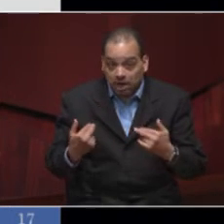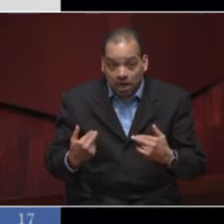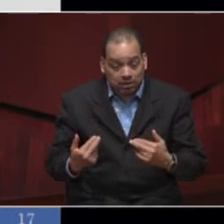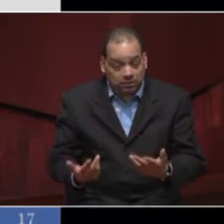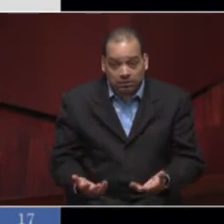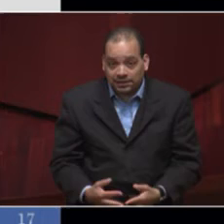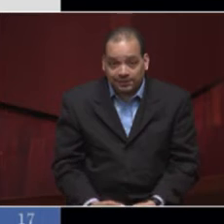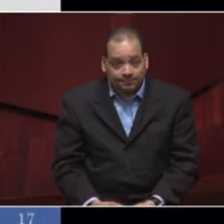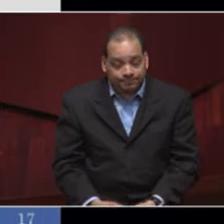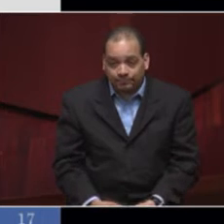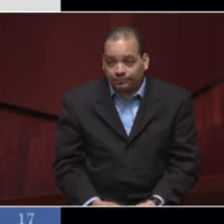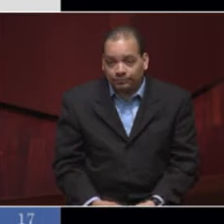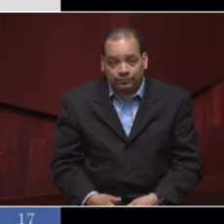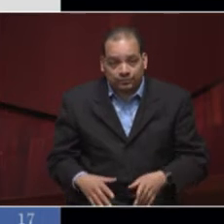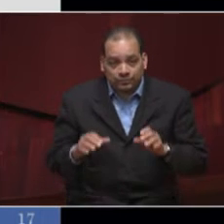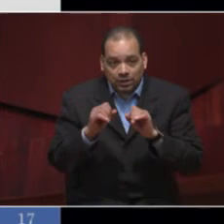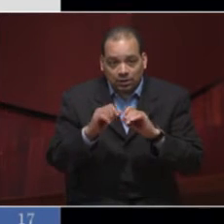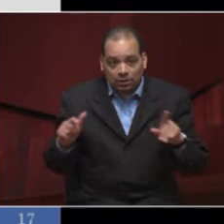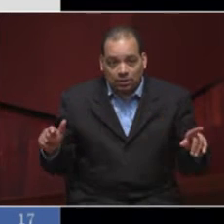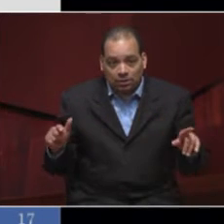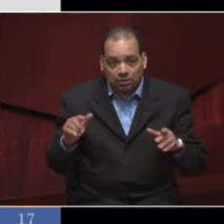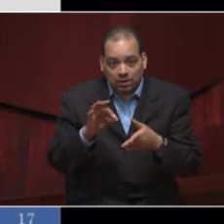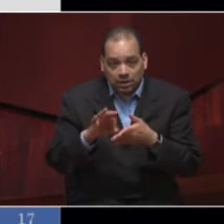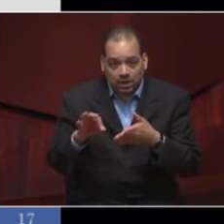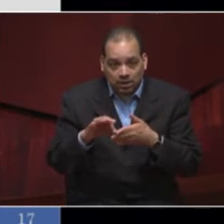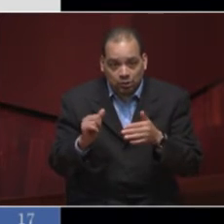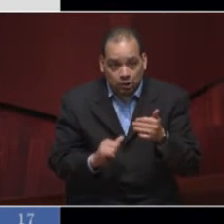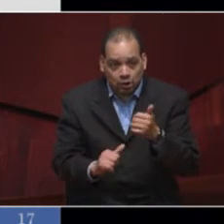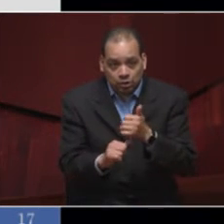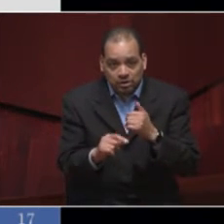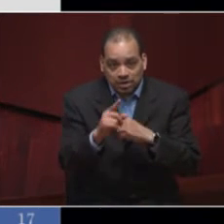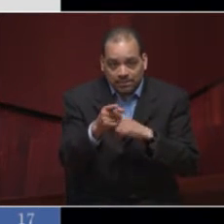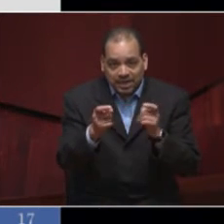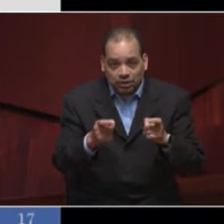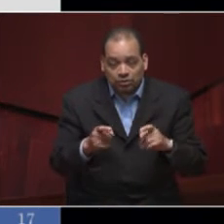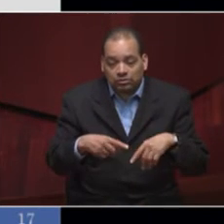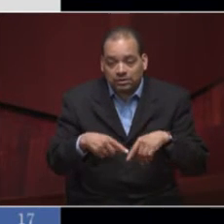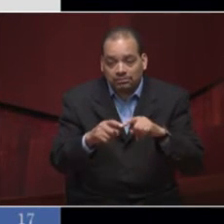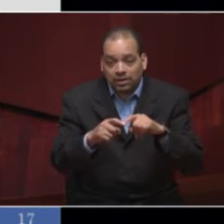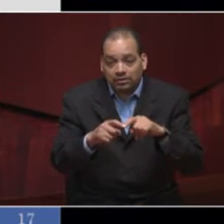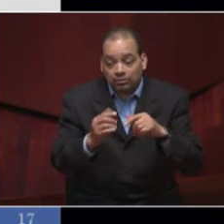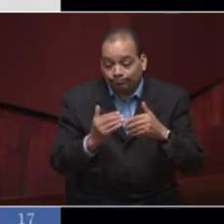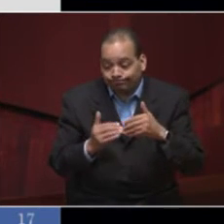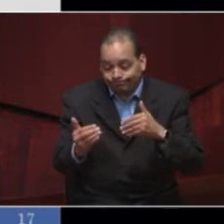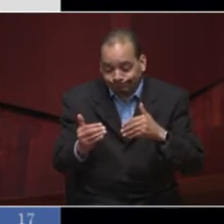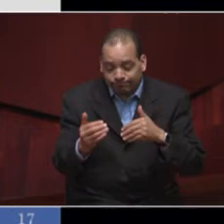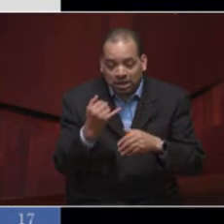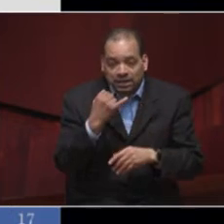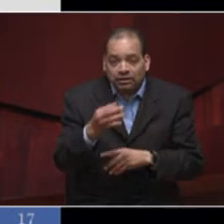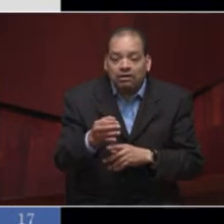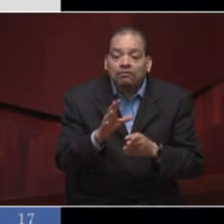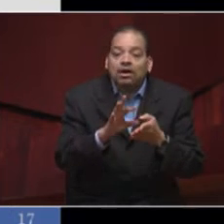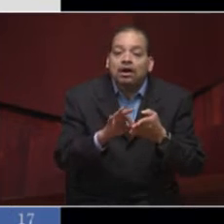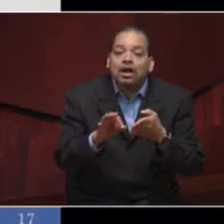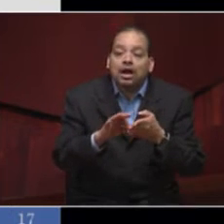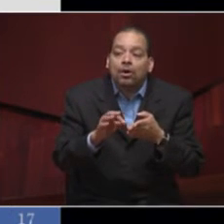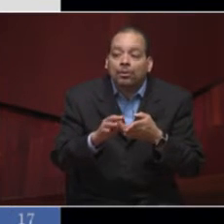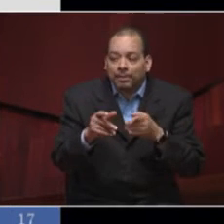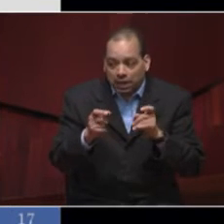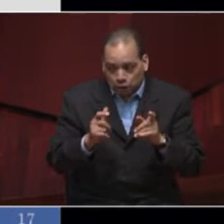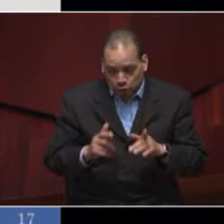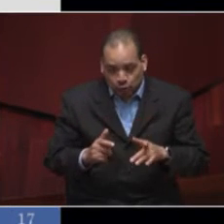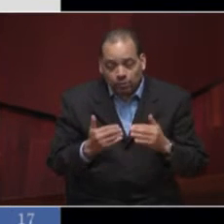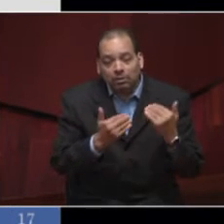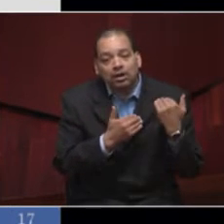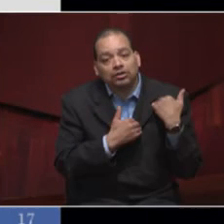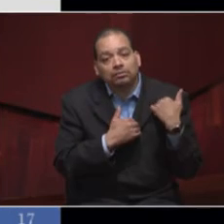agency, all accounts under that account manager will be suspended. And if the account manager is responsible for